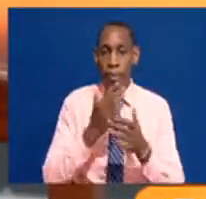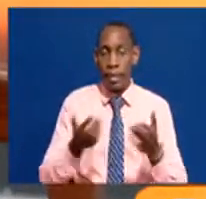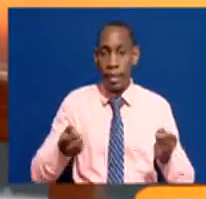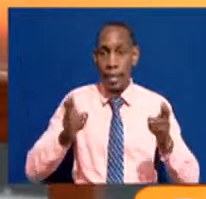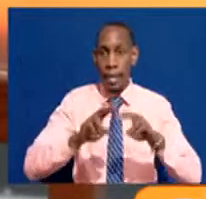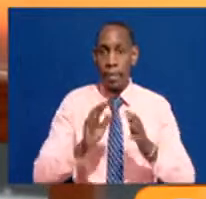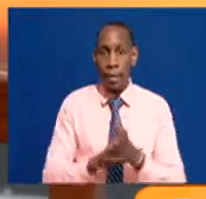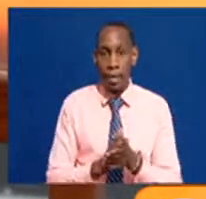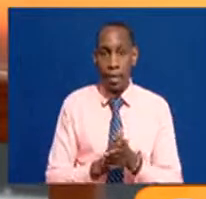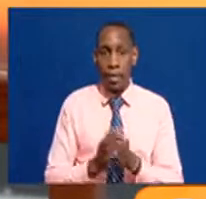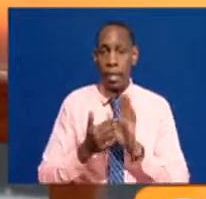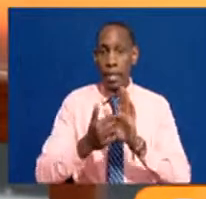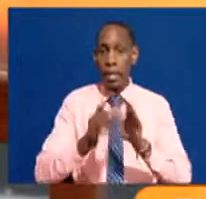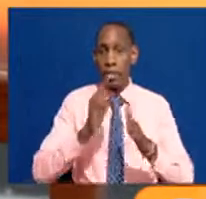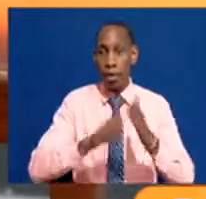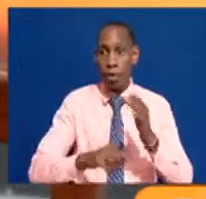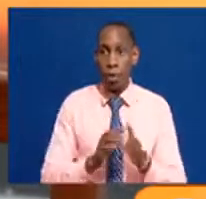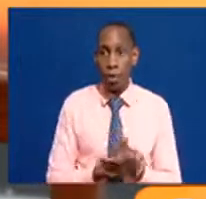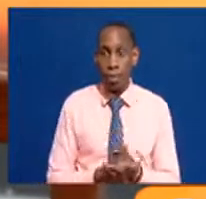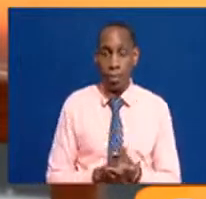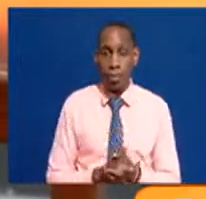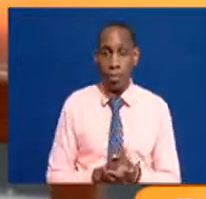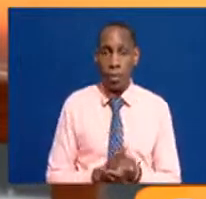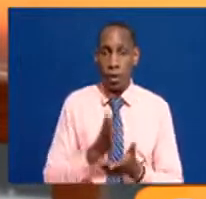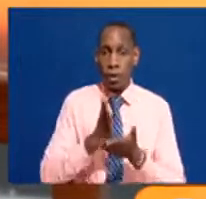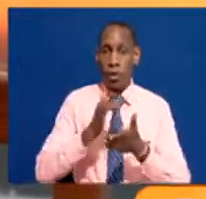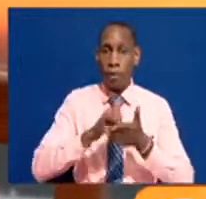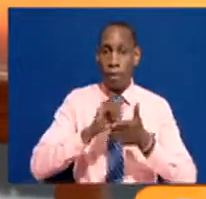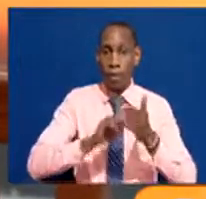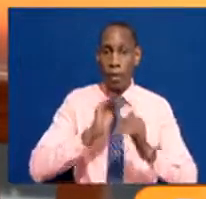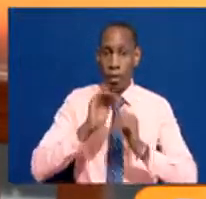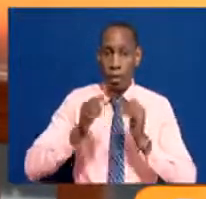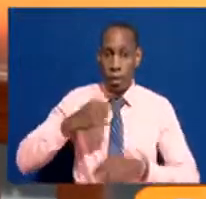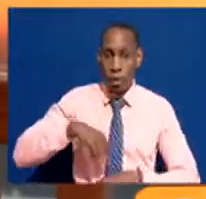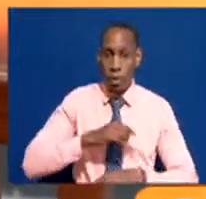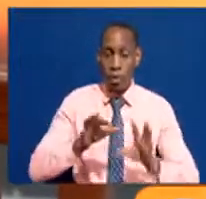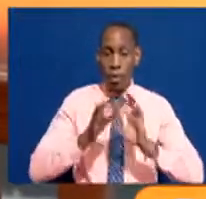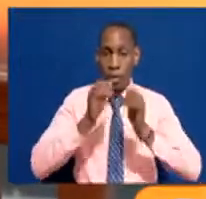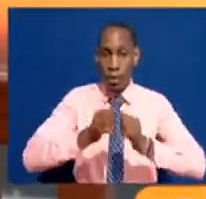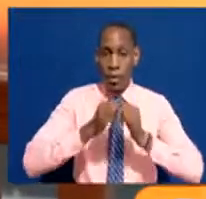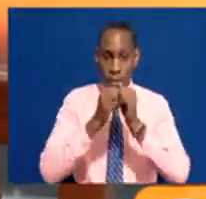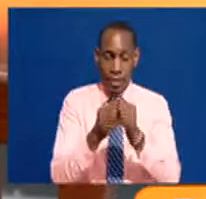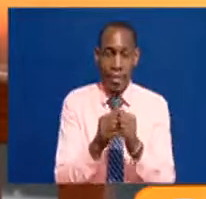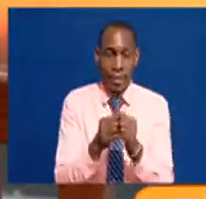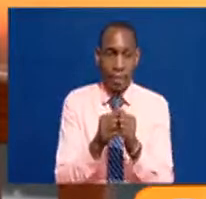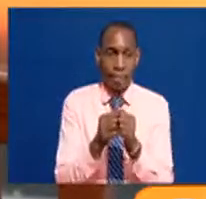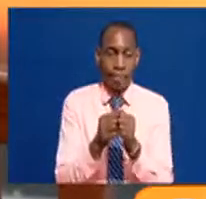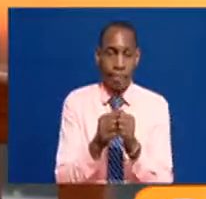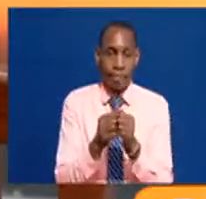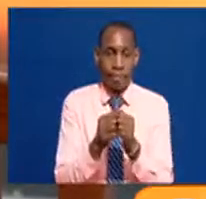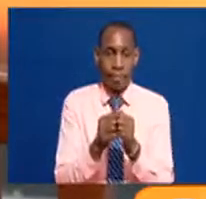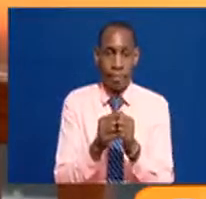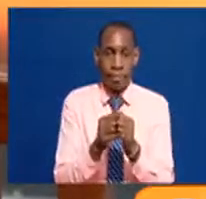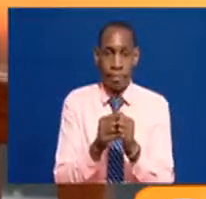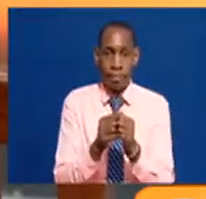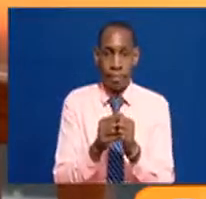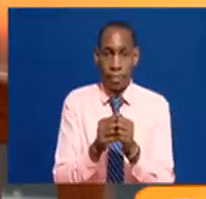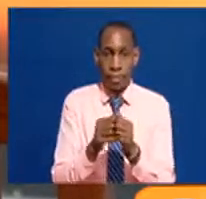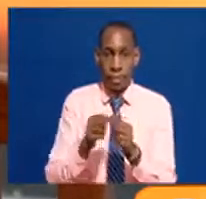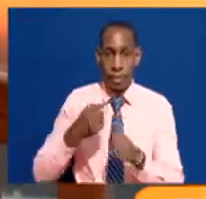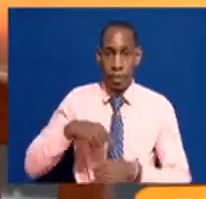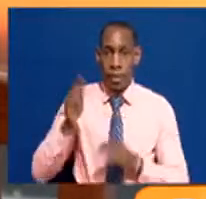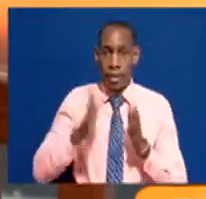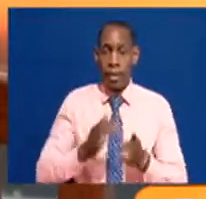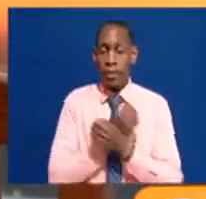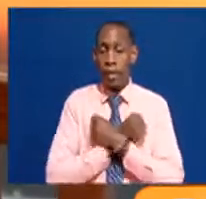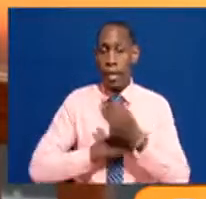happening. So what does that tell? It is just to ensure that we all come up together as Kenyans that love